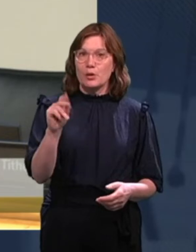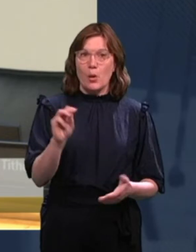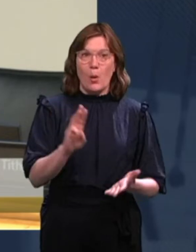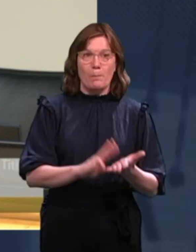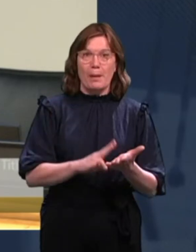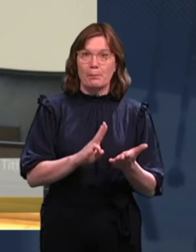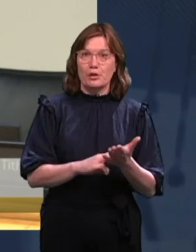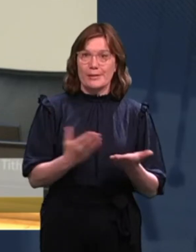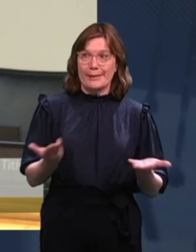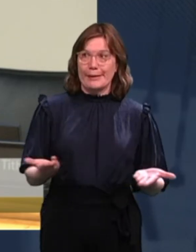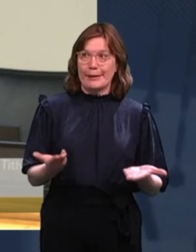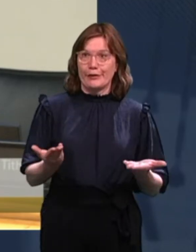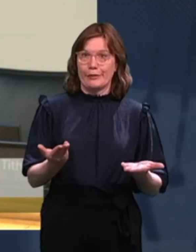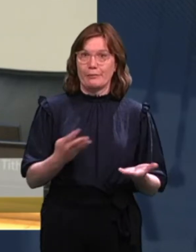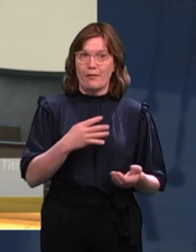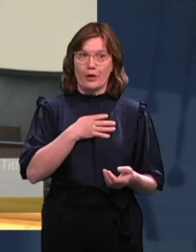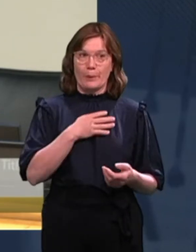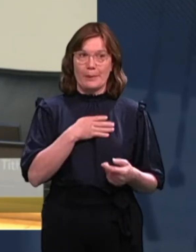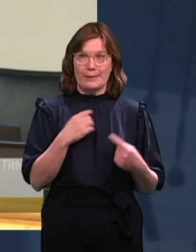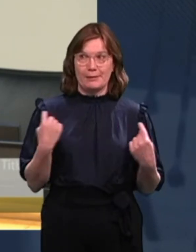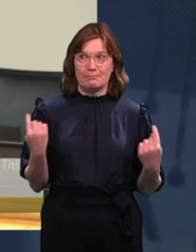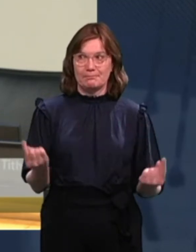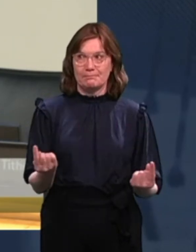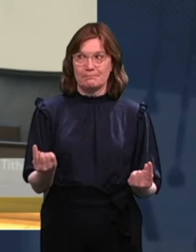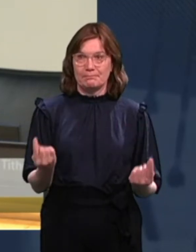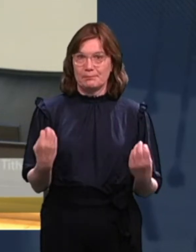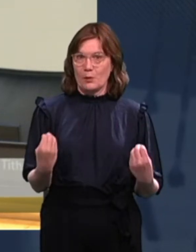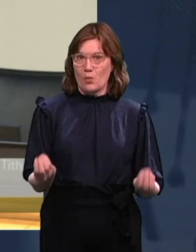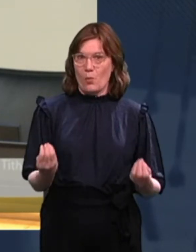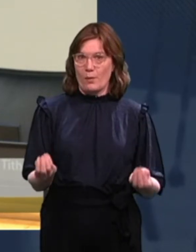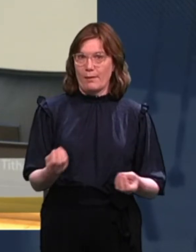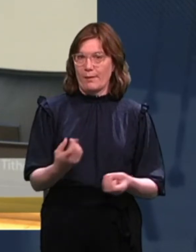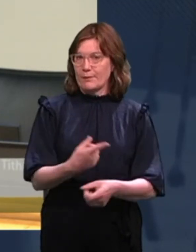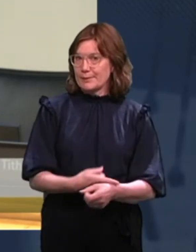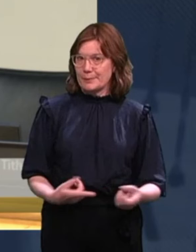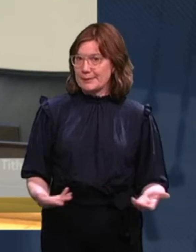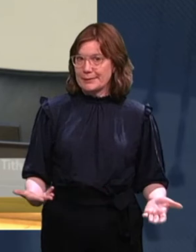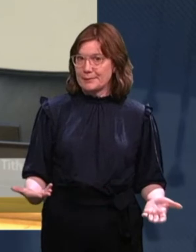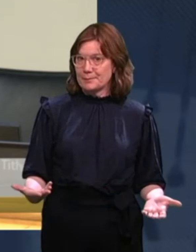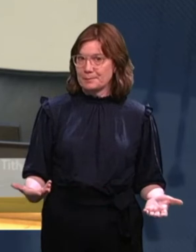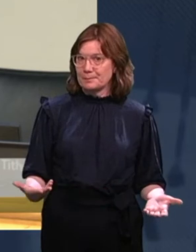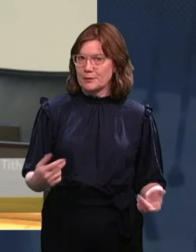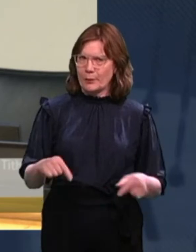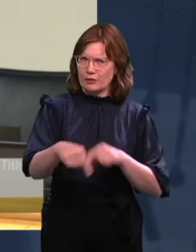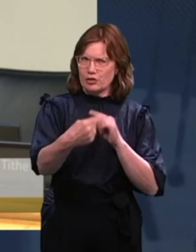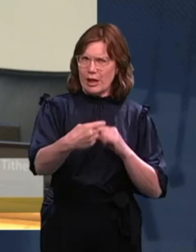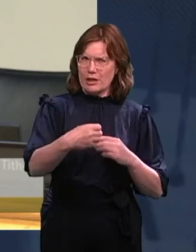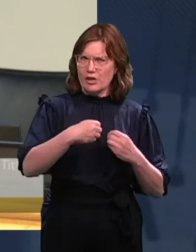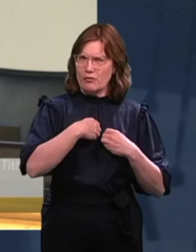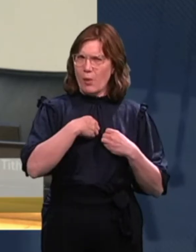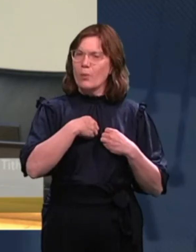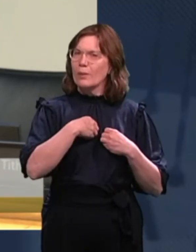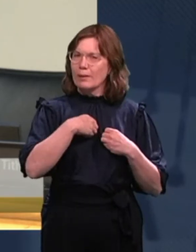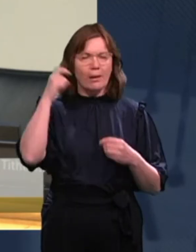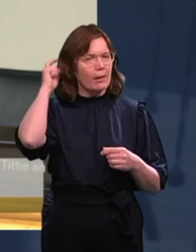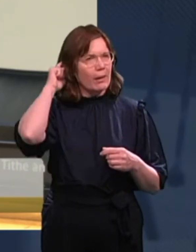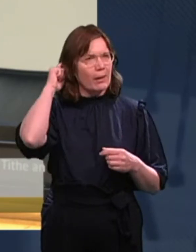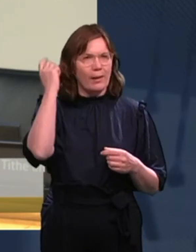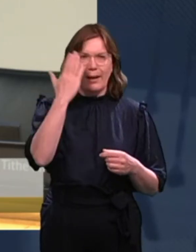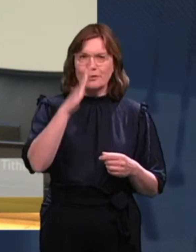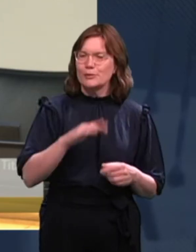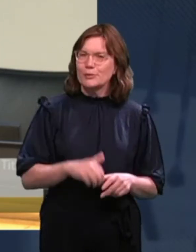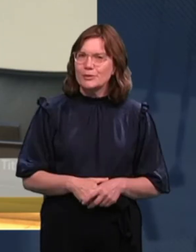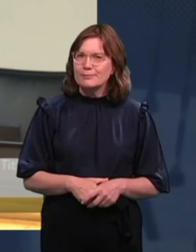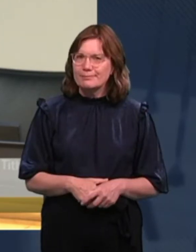committee have a disability ourselves. So it's really important that we as a committee challenge ourselves with those views. And I think the point that's being made there